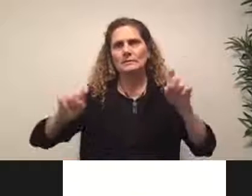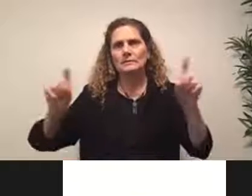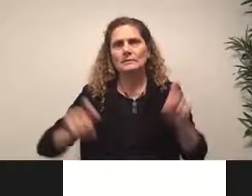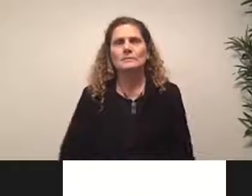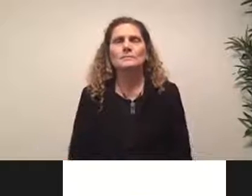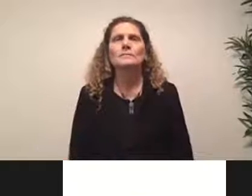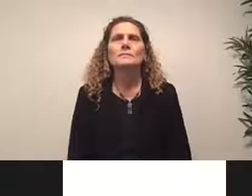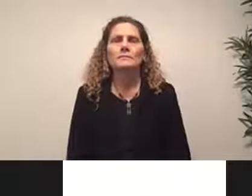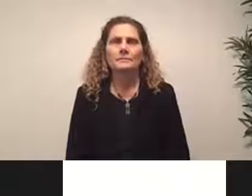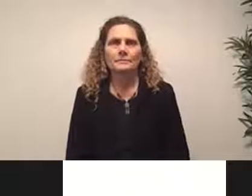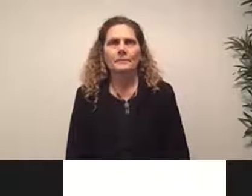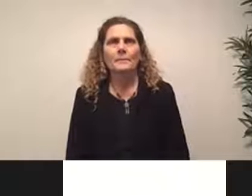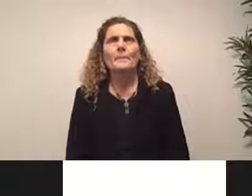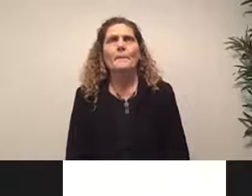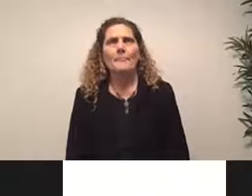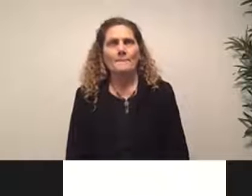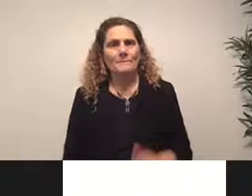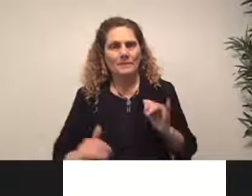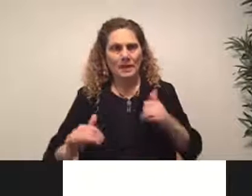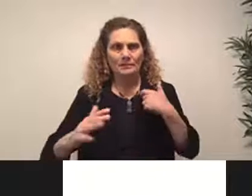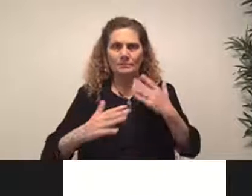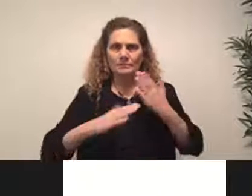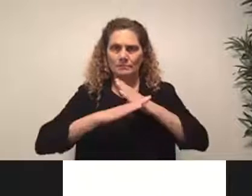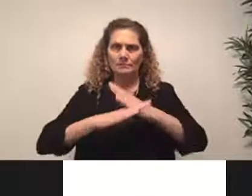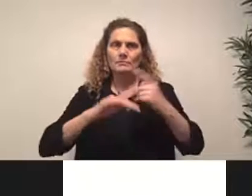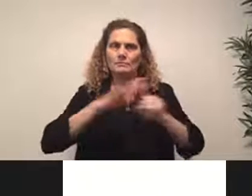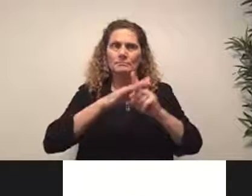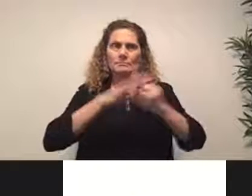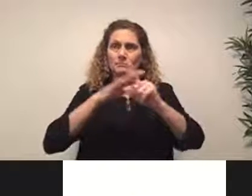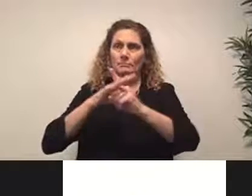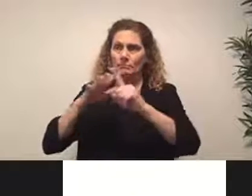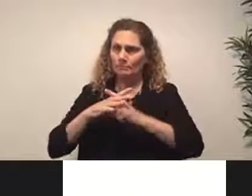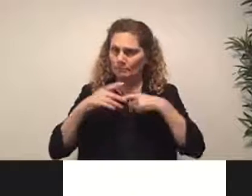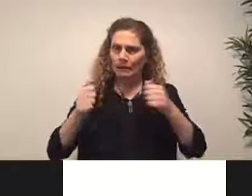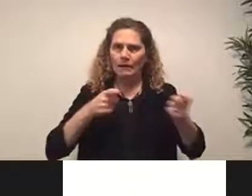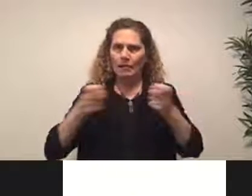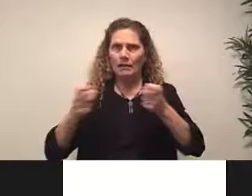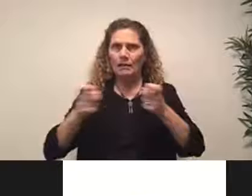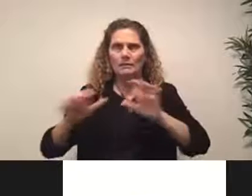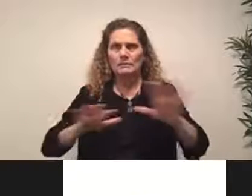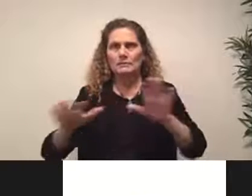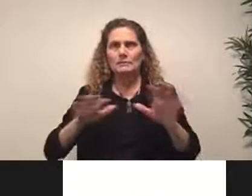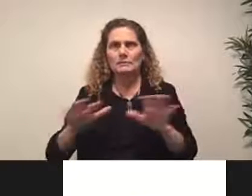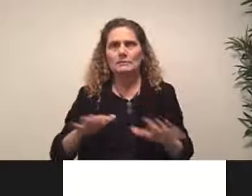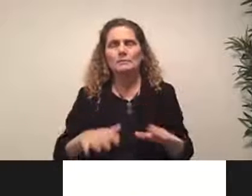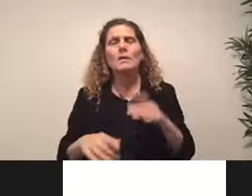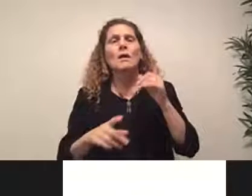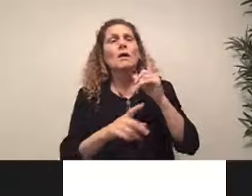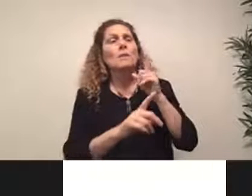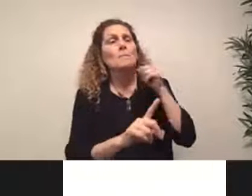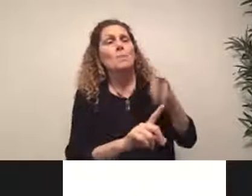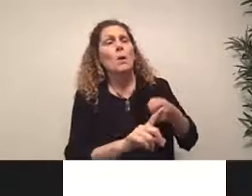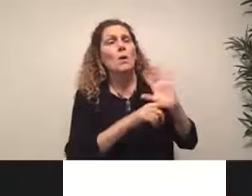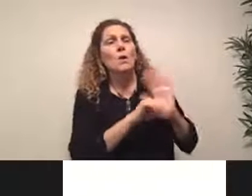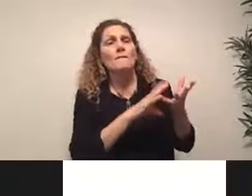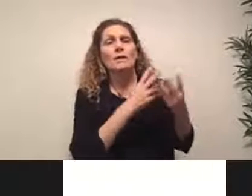this, not as successfully as we all would like, but we're able to deal with this pandemic in a responsible way. And we can see that.